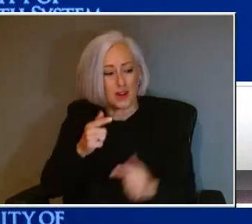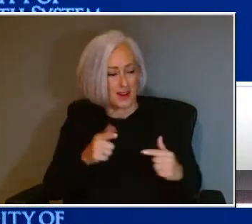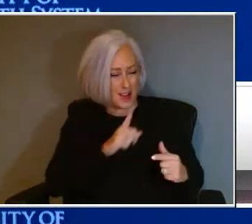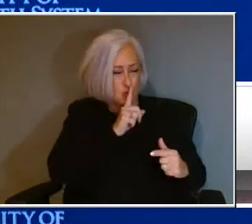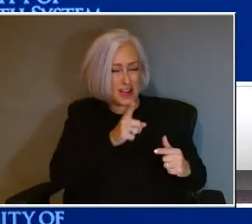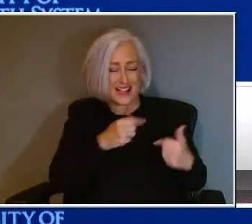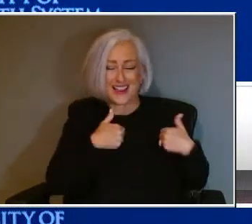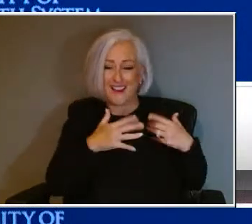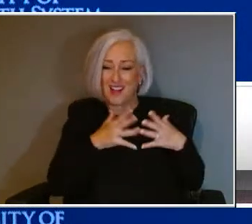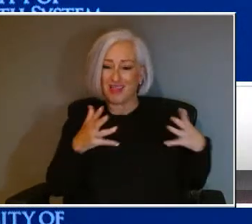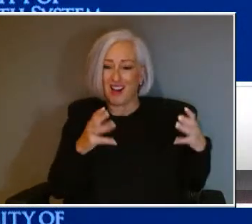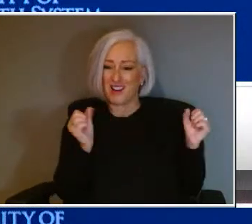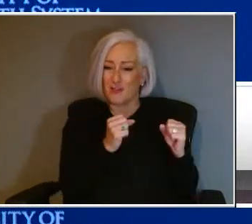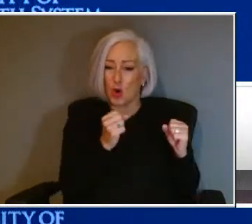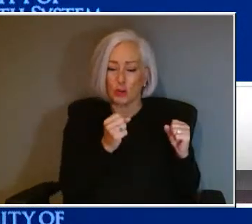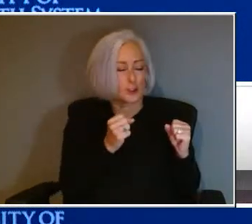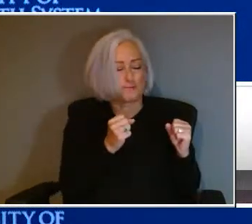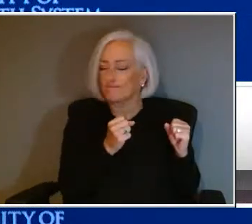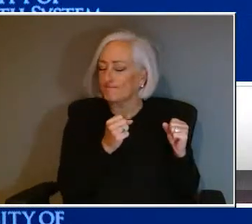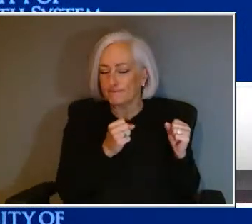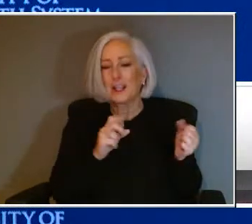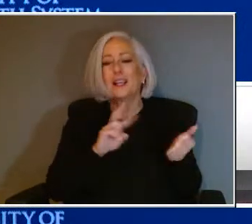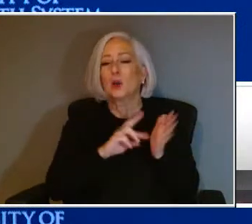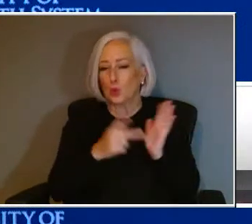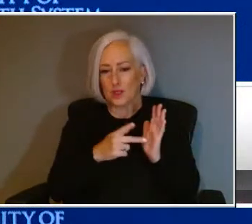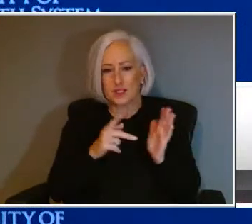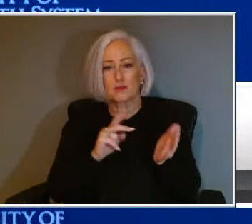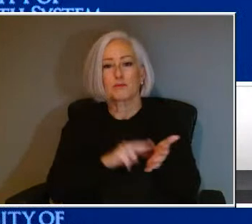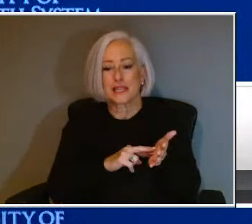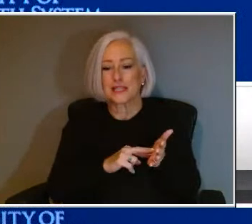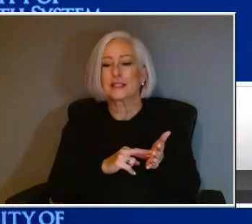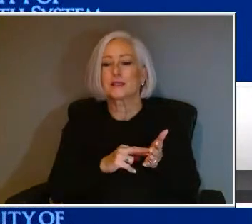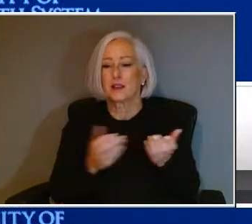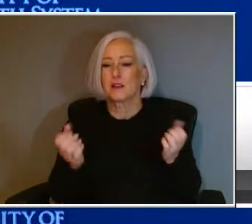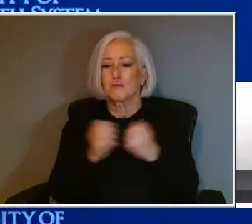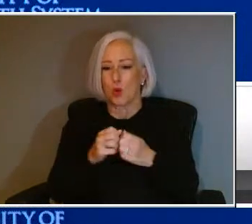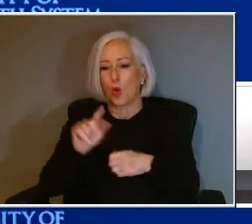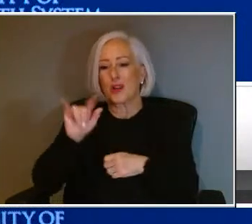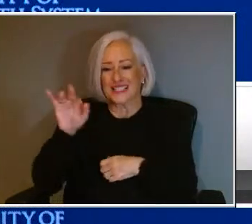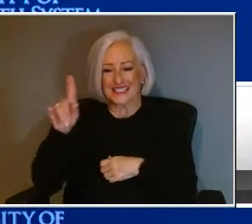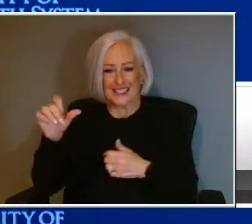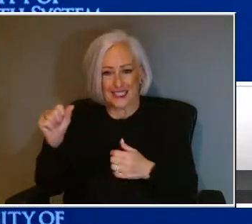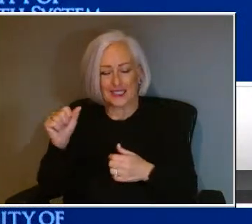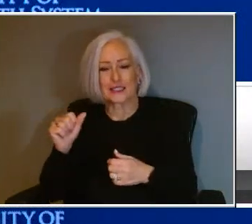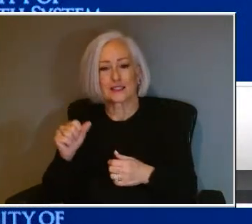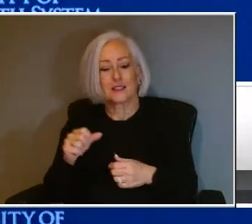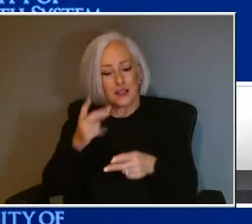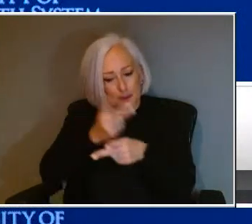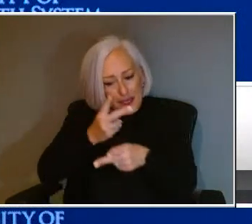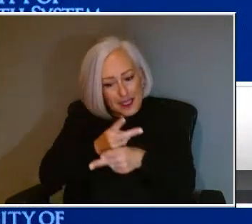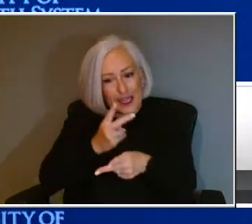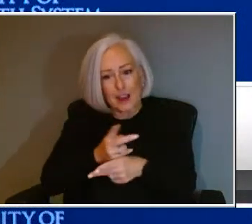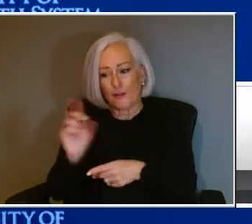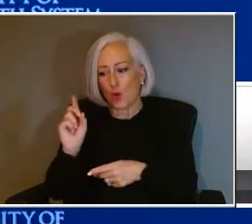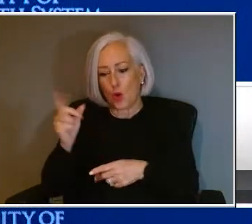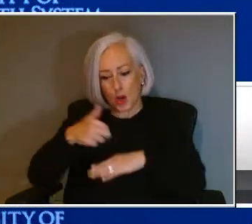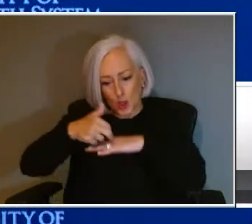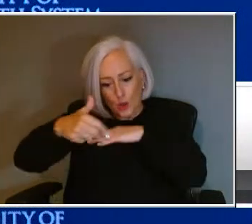which really helps to reduce the tick population. So prevention, understand where you're going, wear light-colored clothes,